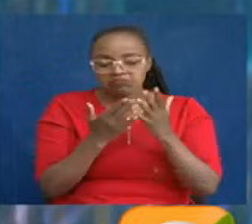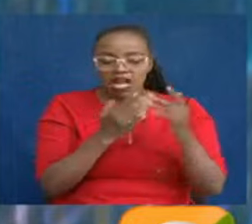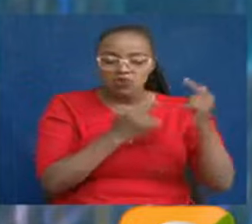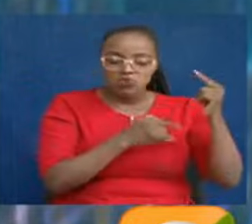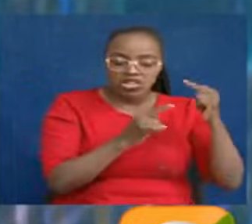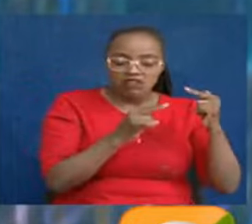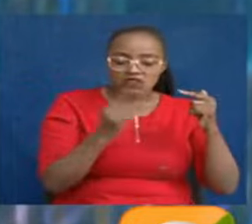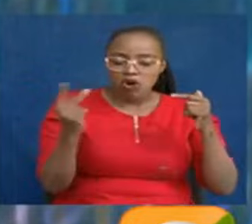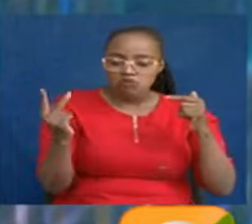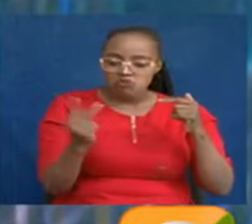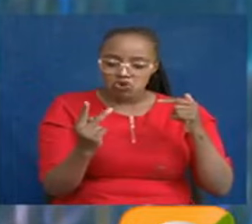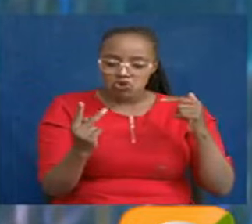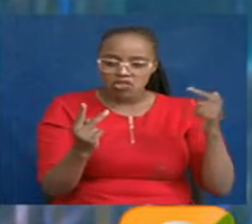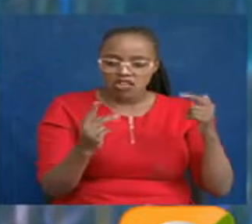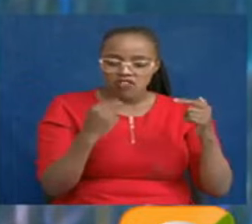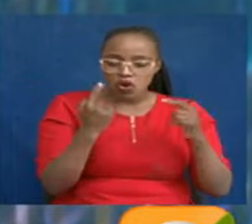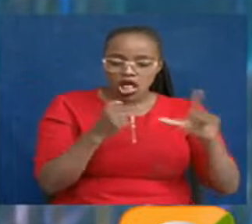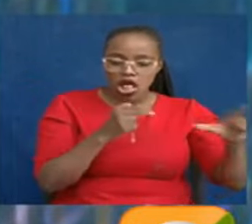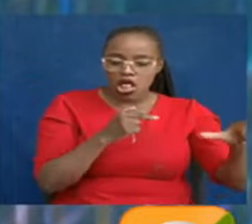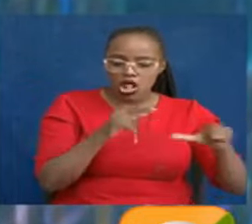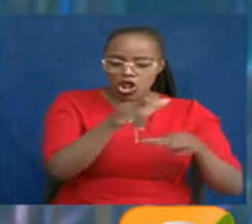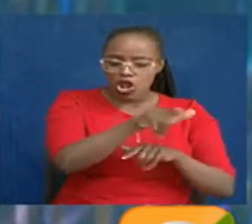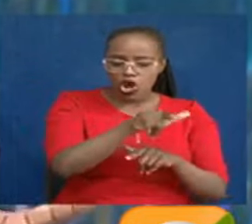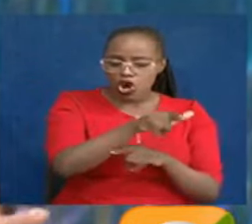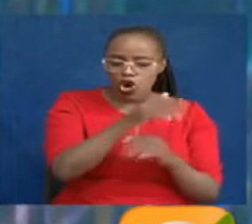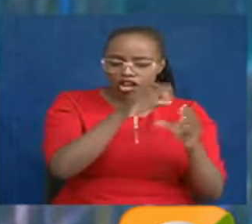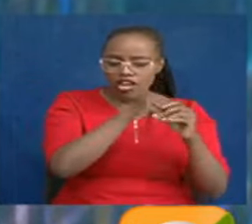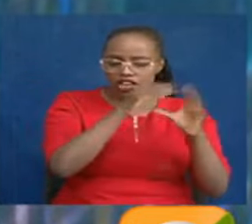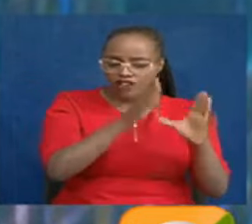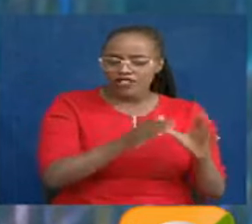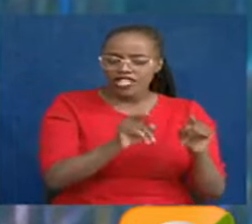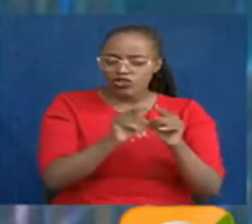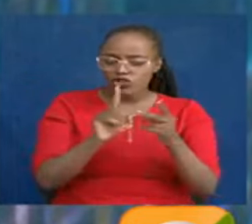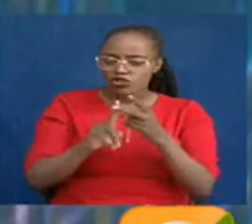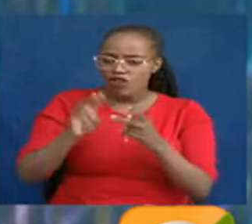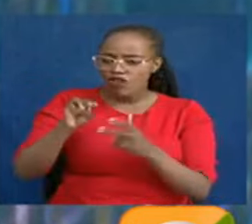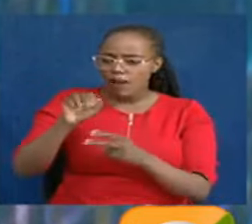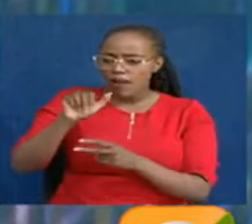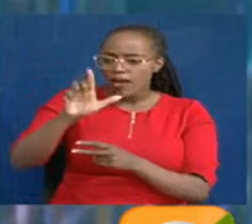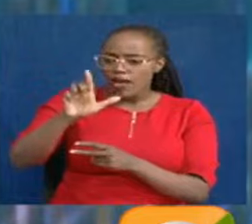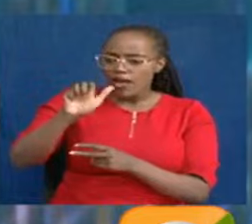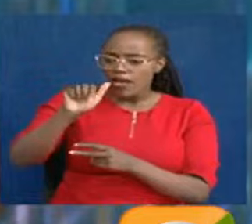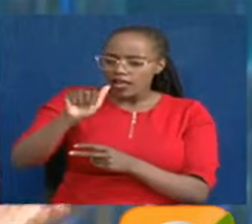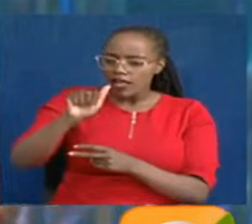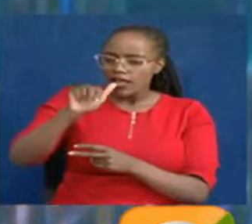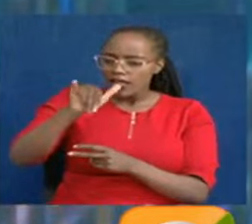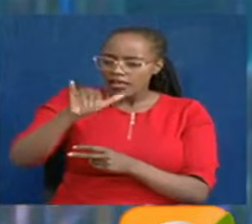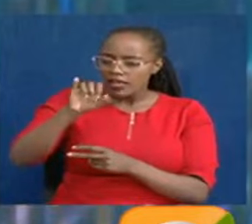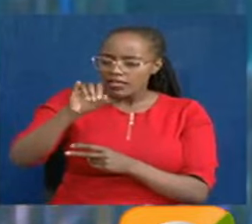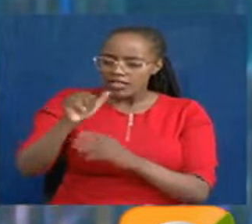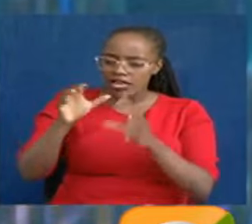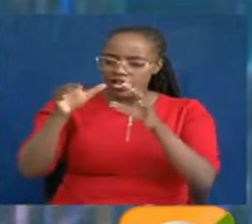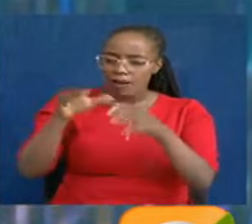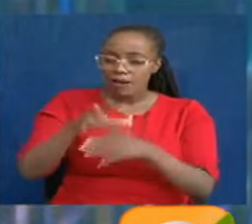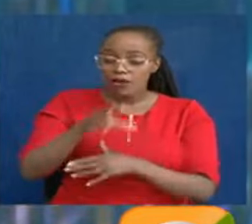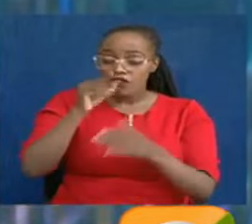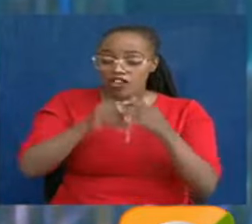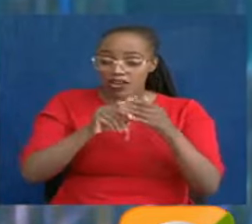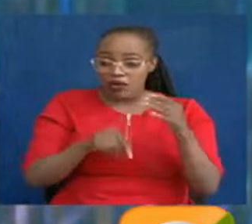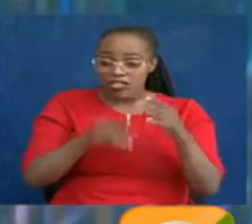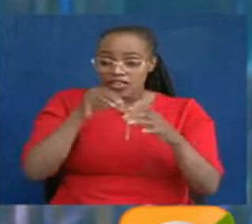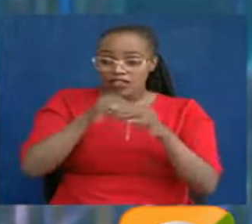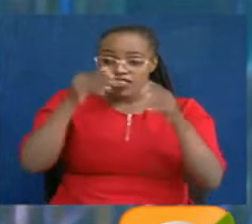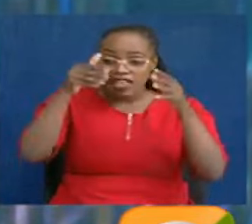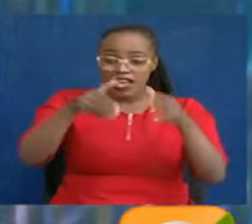local our local investors and also the Malaysian companies. in that you find that in the